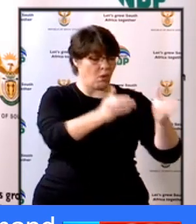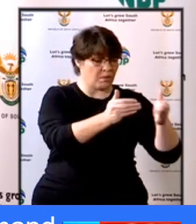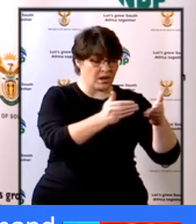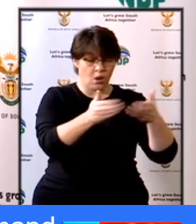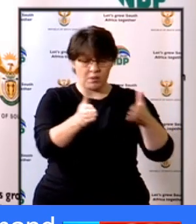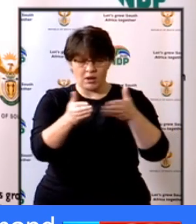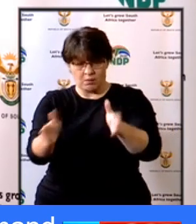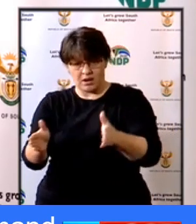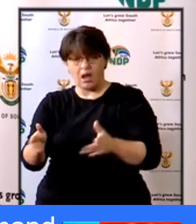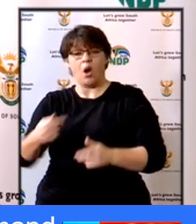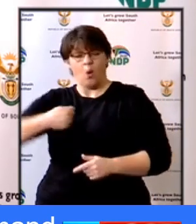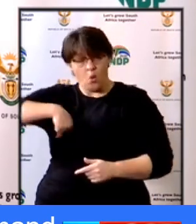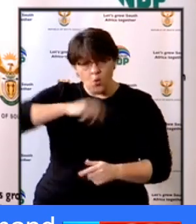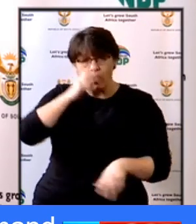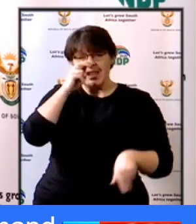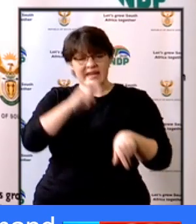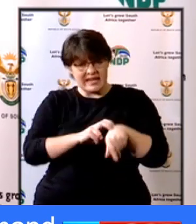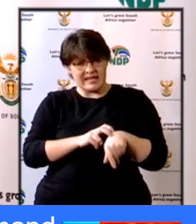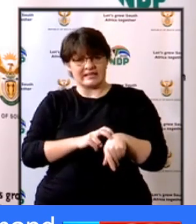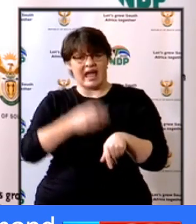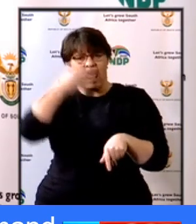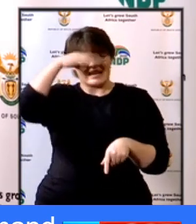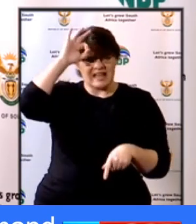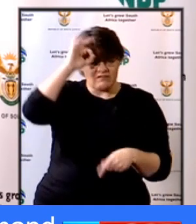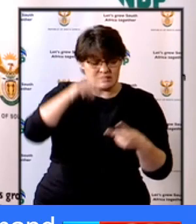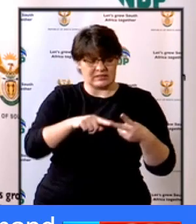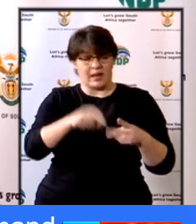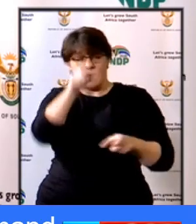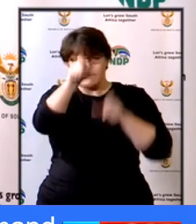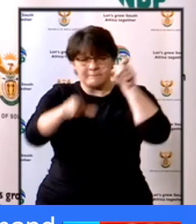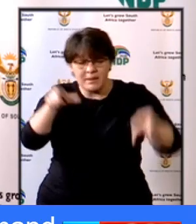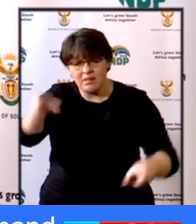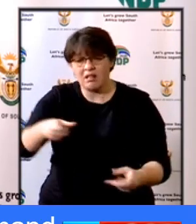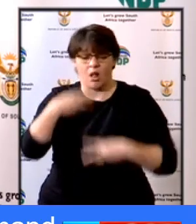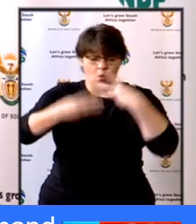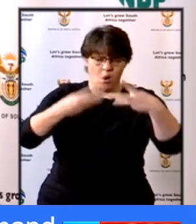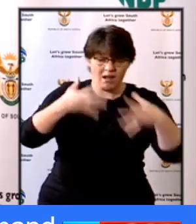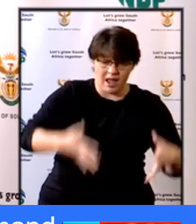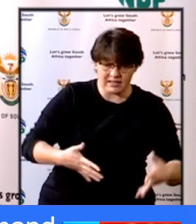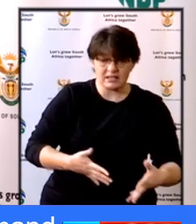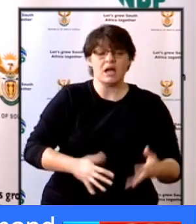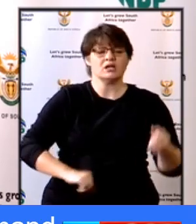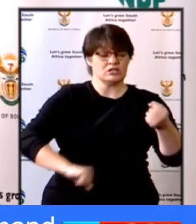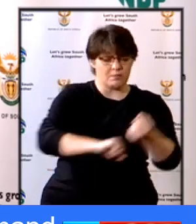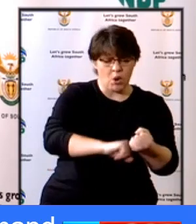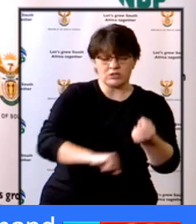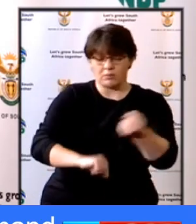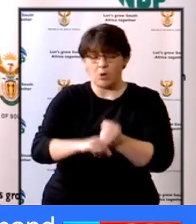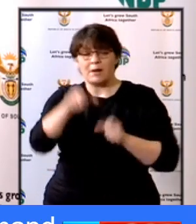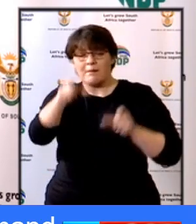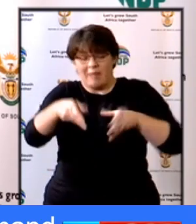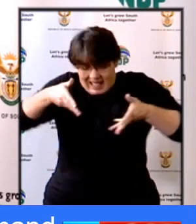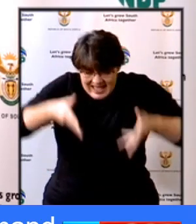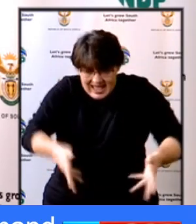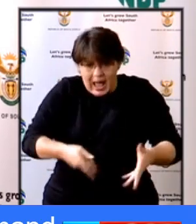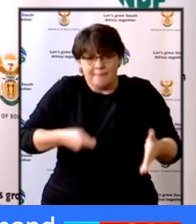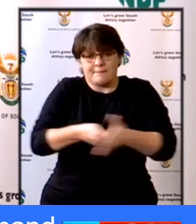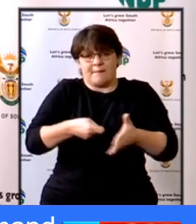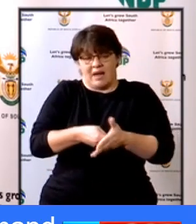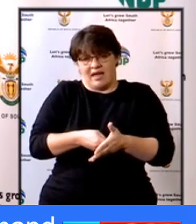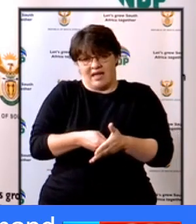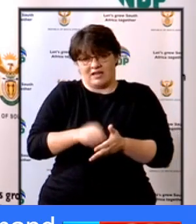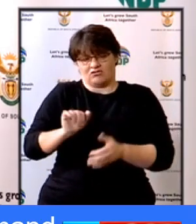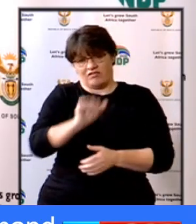must use all of our own efforts in government, as consumers, as workers, to support local manufacturers, including